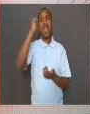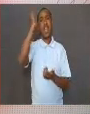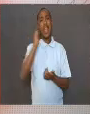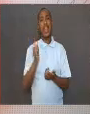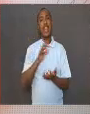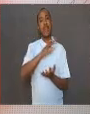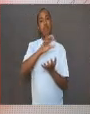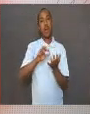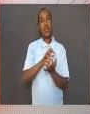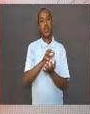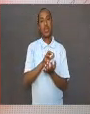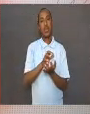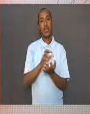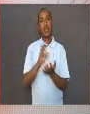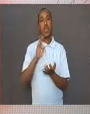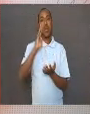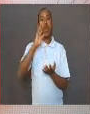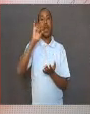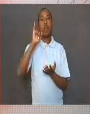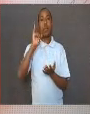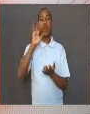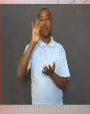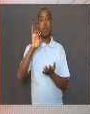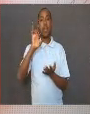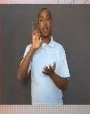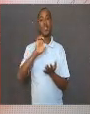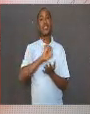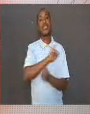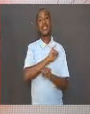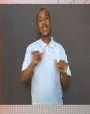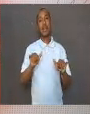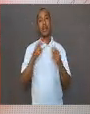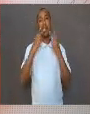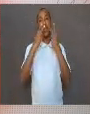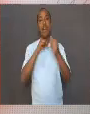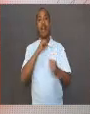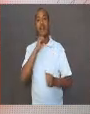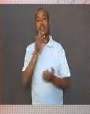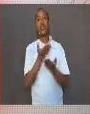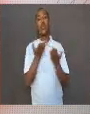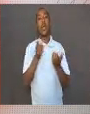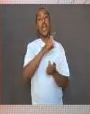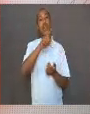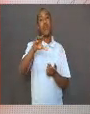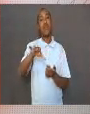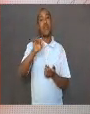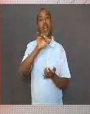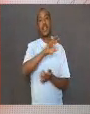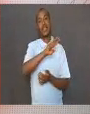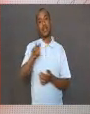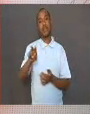any compound will be the same, regardless of where you find them.